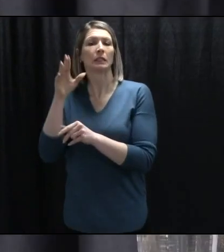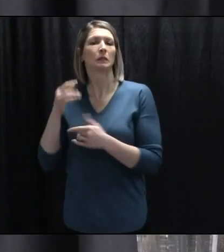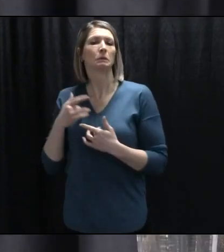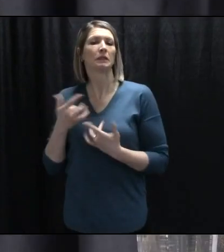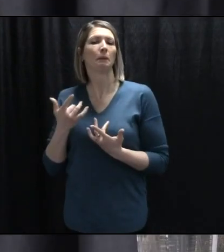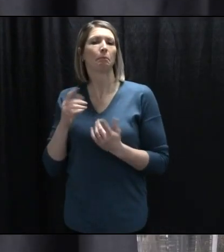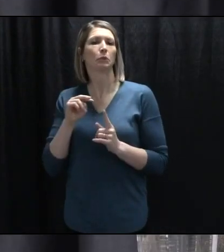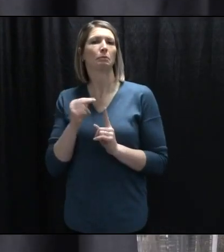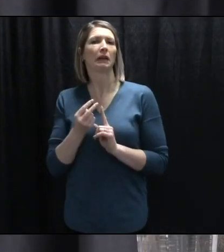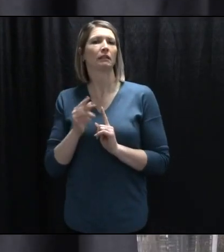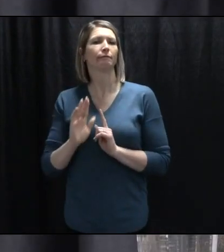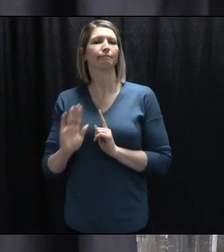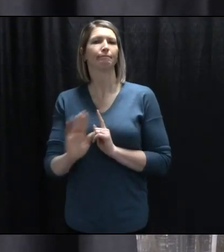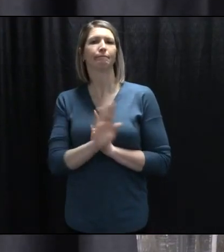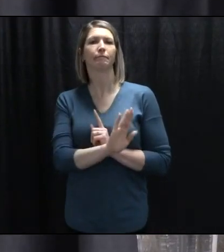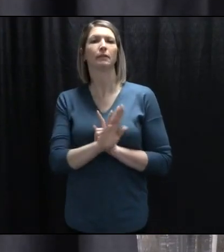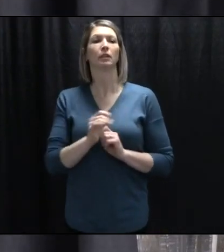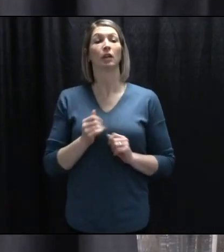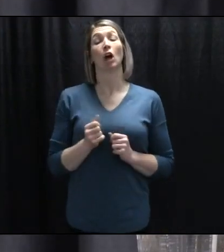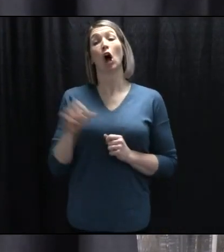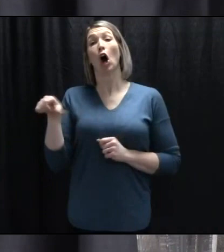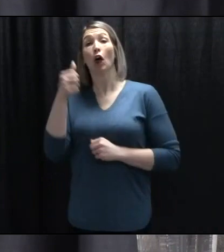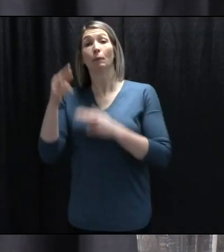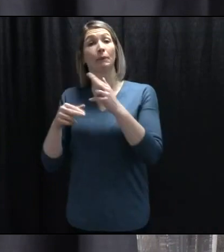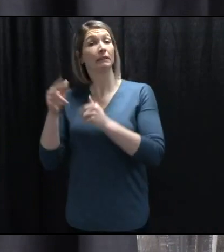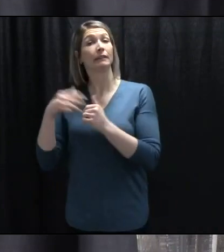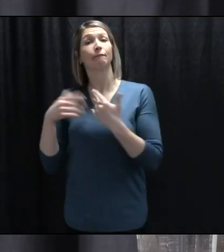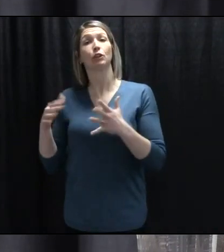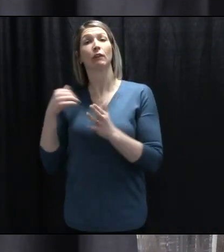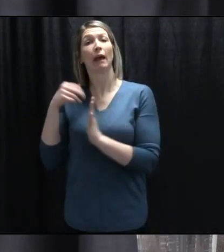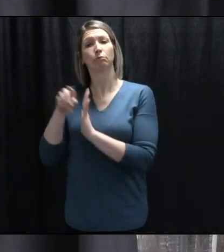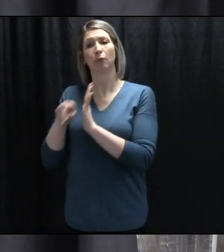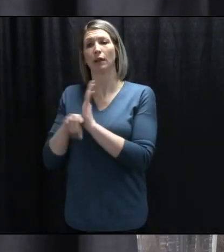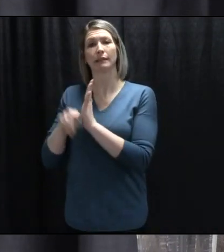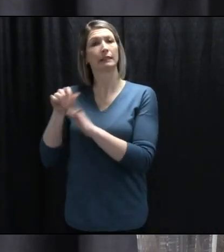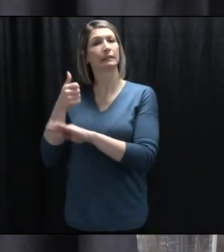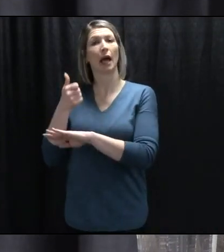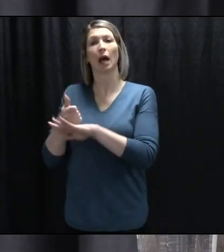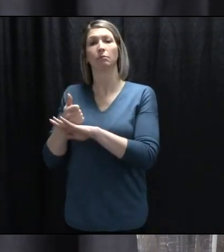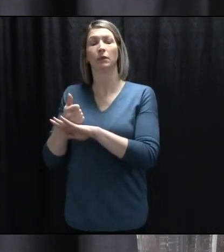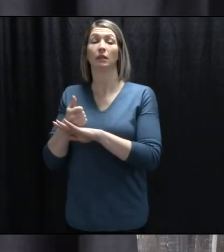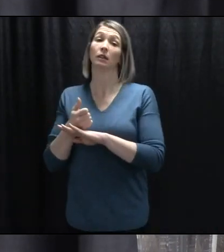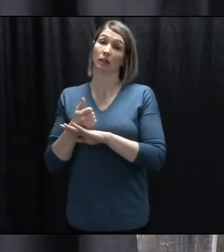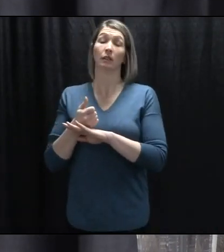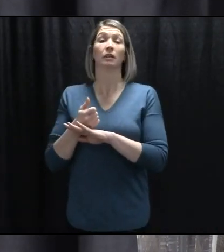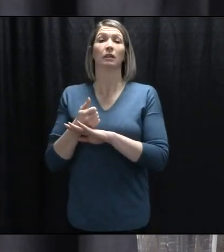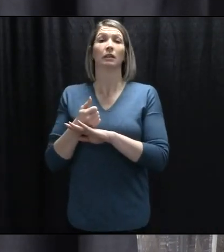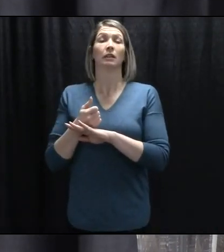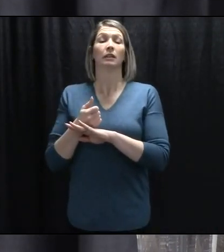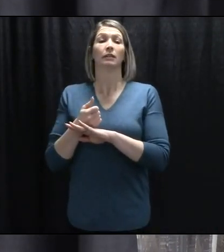facilities, there are protocols in place, and you recall there was quite an emotional discussion at one stage